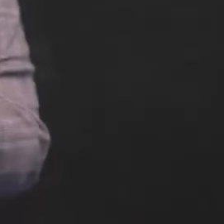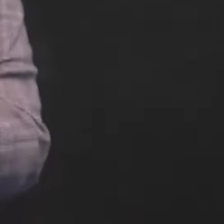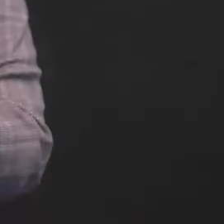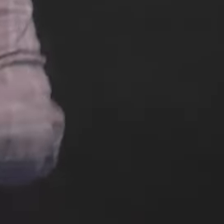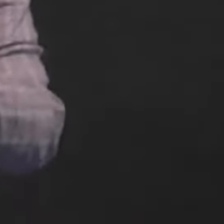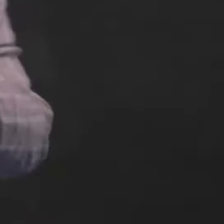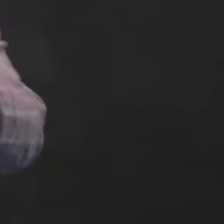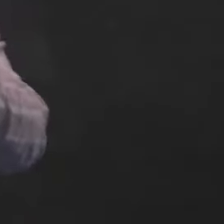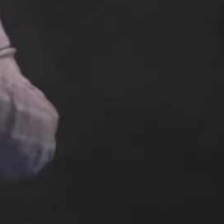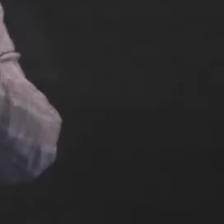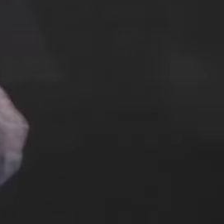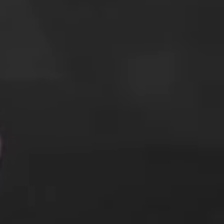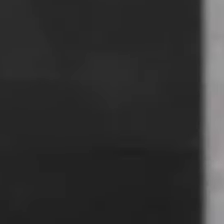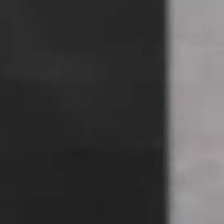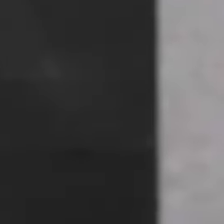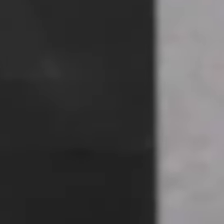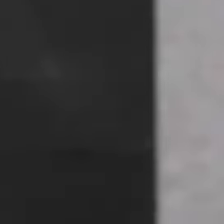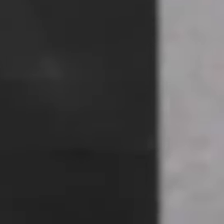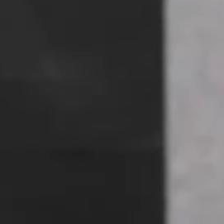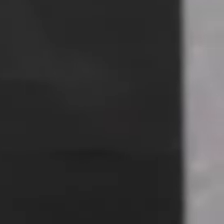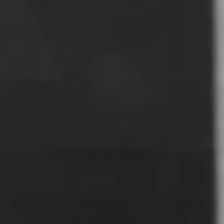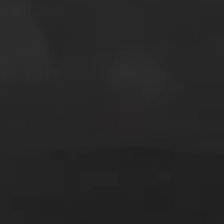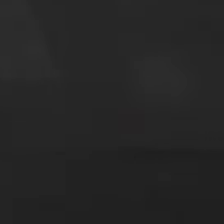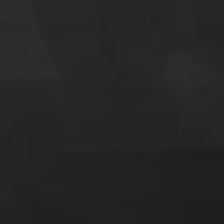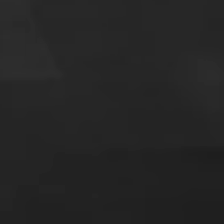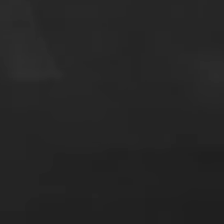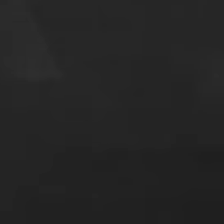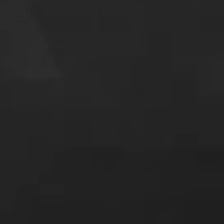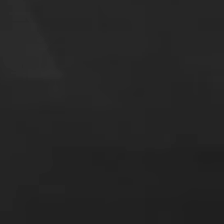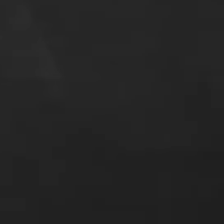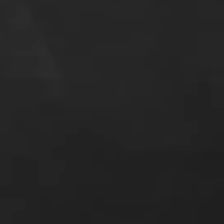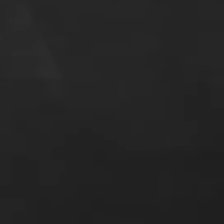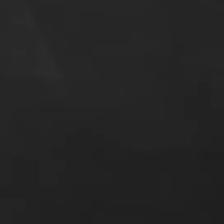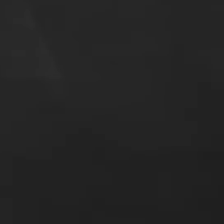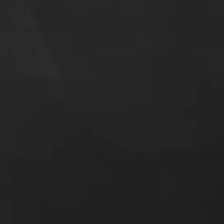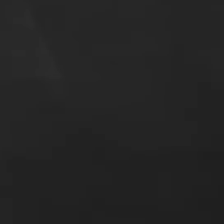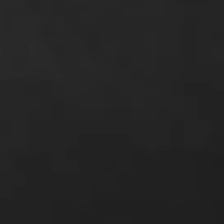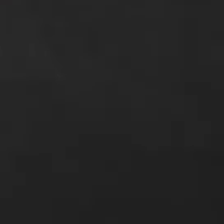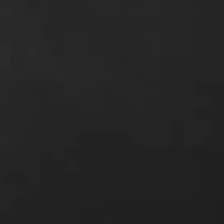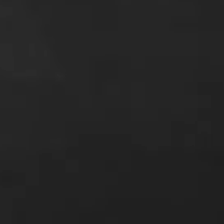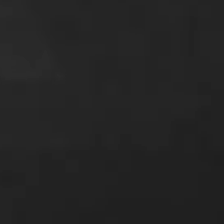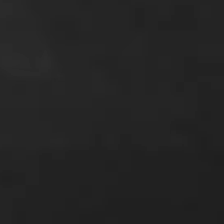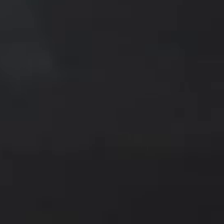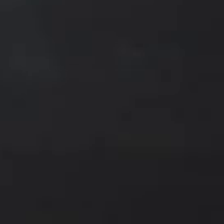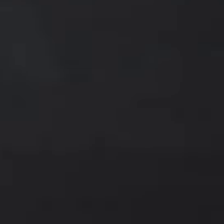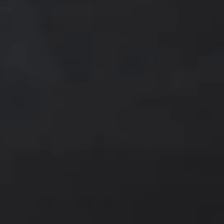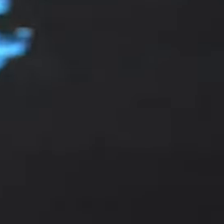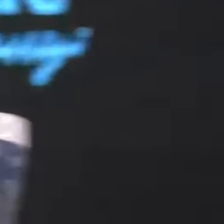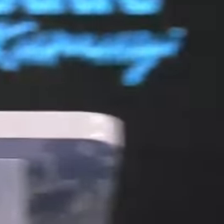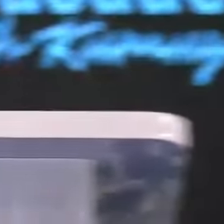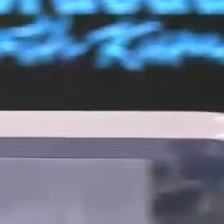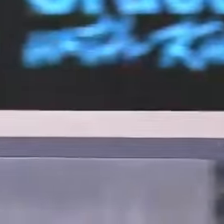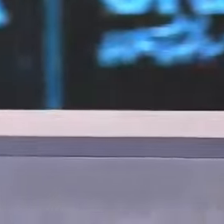in any other. Neither is there soundness in any other. Neither is